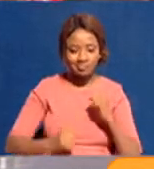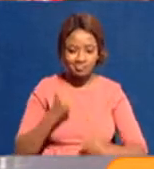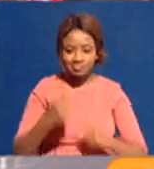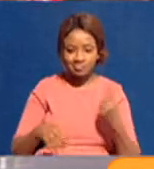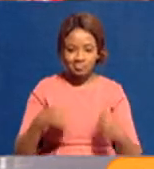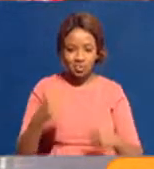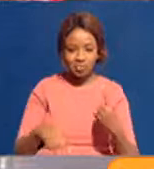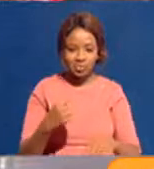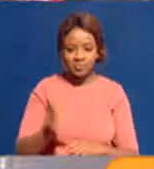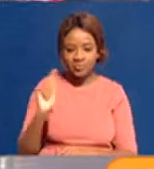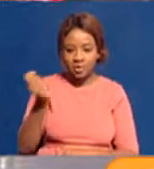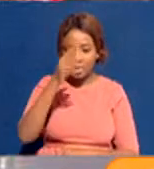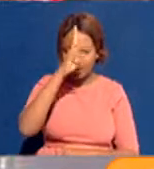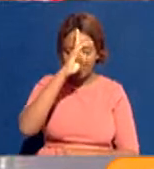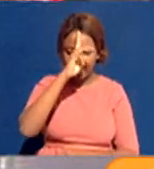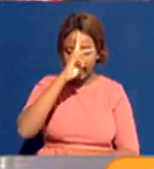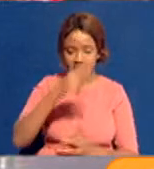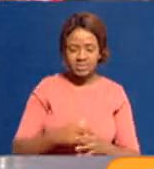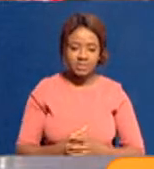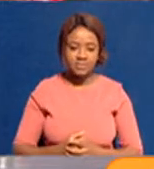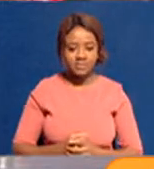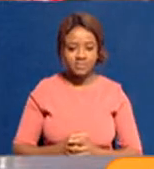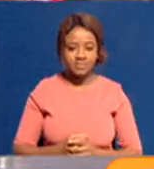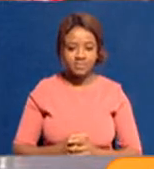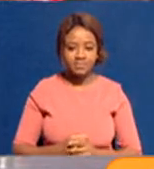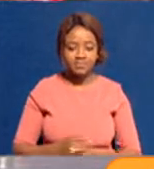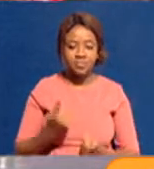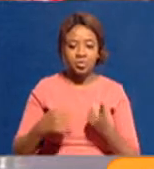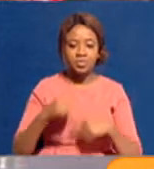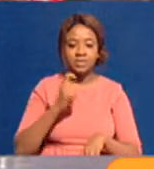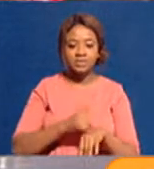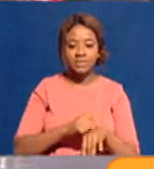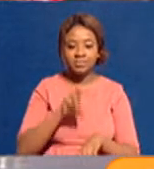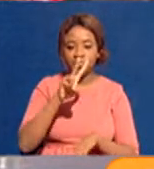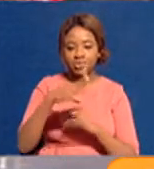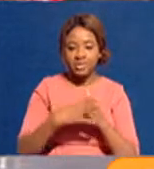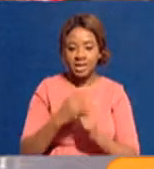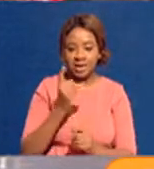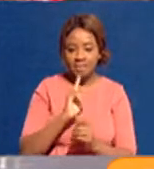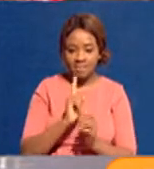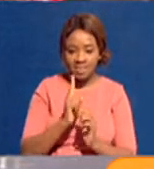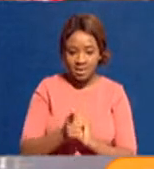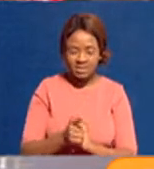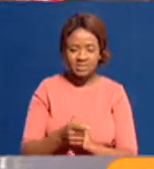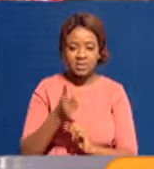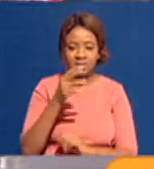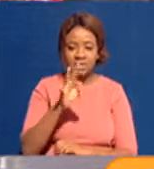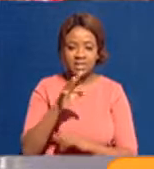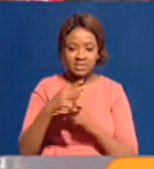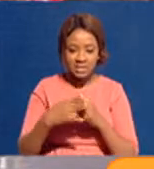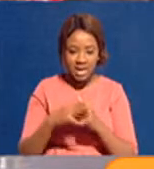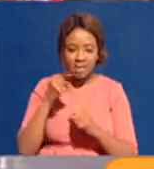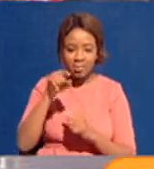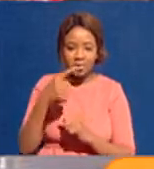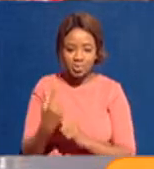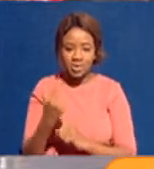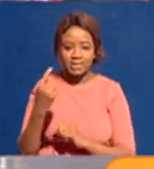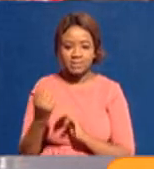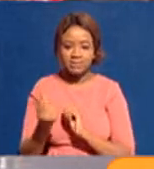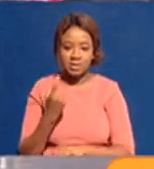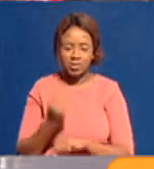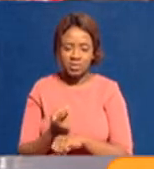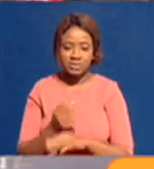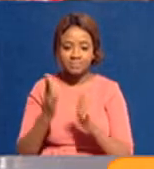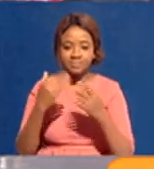the Kenya Police Cross Country Championship, winning in a time of 29 minutes, 39.1 seconds. Daniel